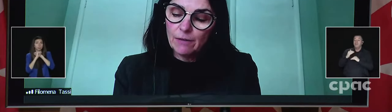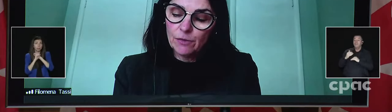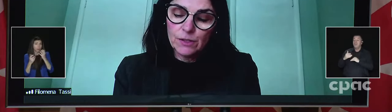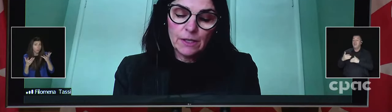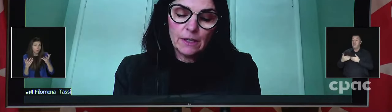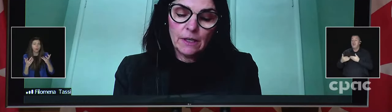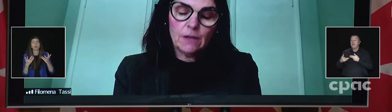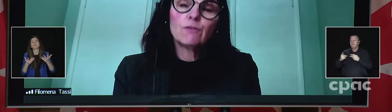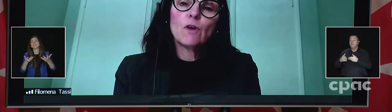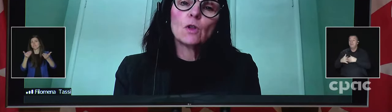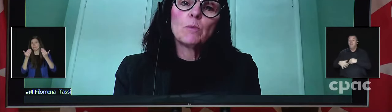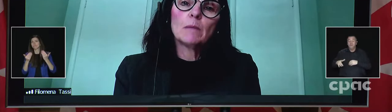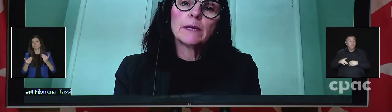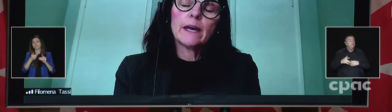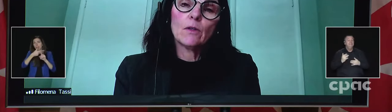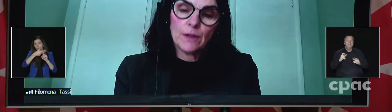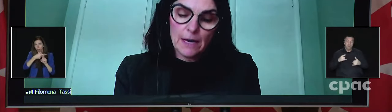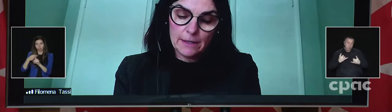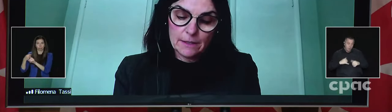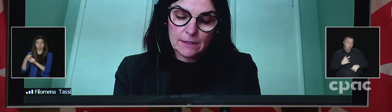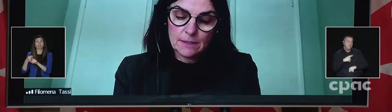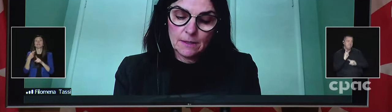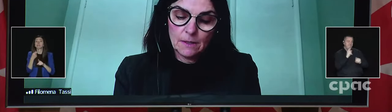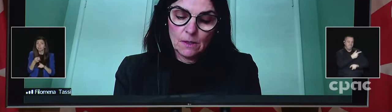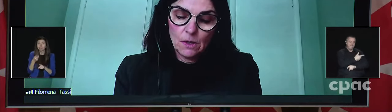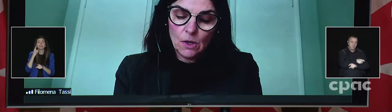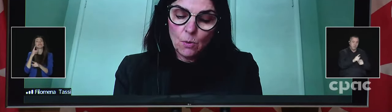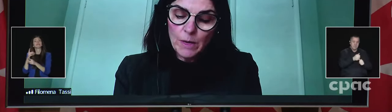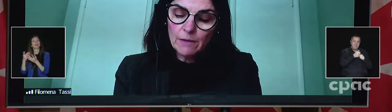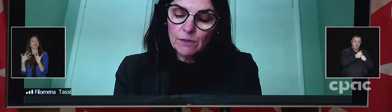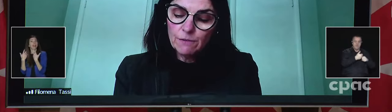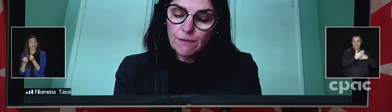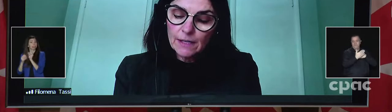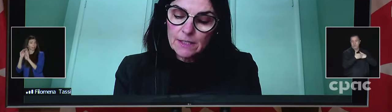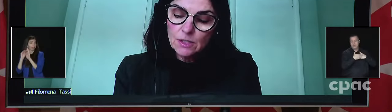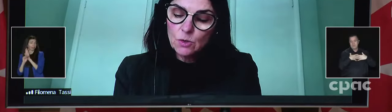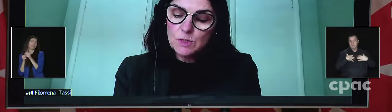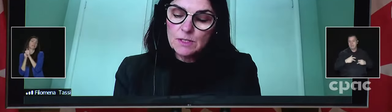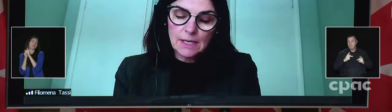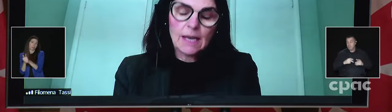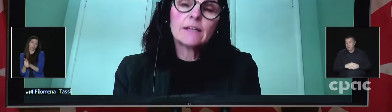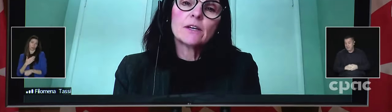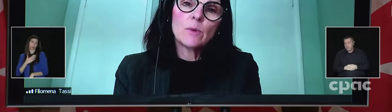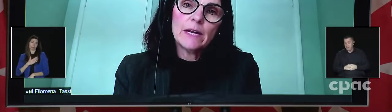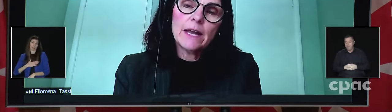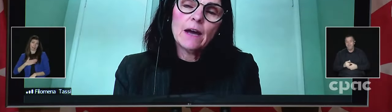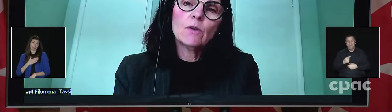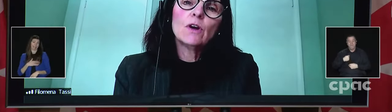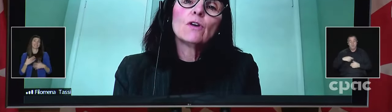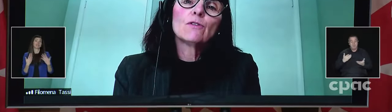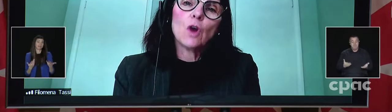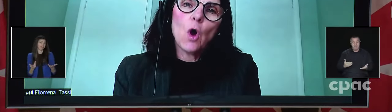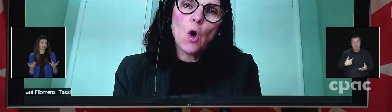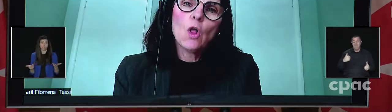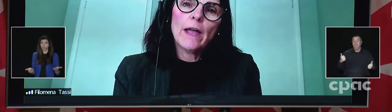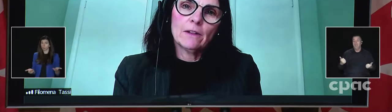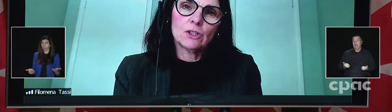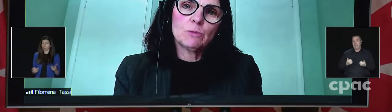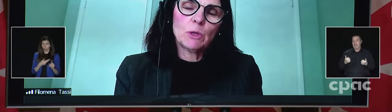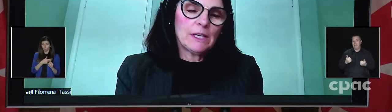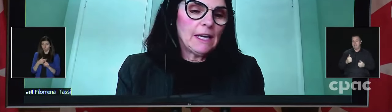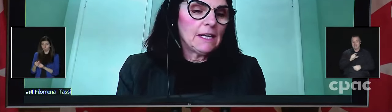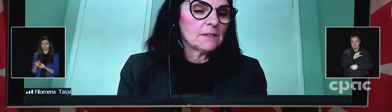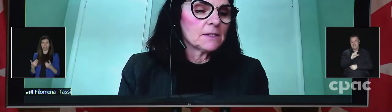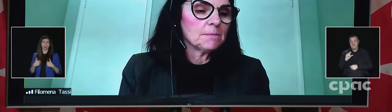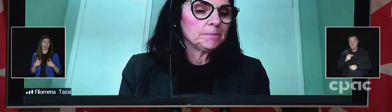vaccination effort and follow public health guidance. We have enough vaccine doses in Canada right now for all